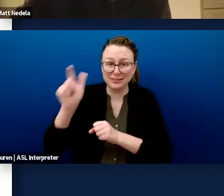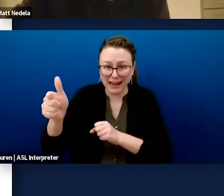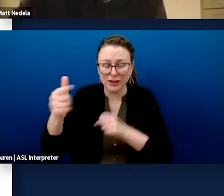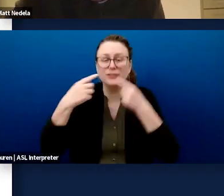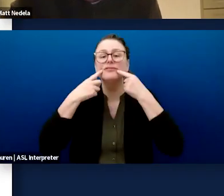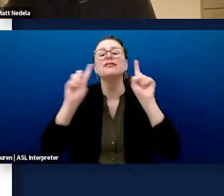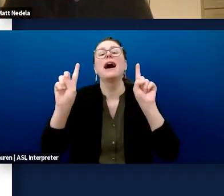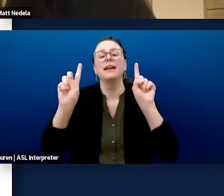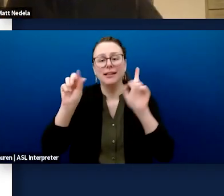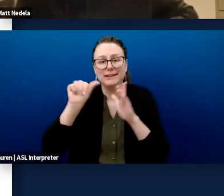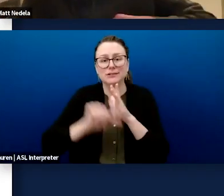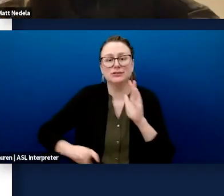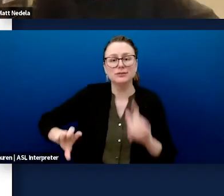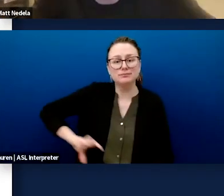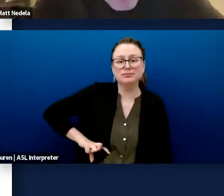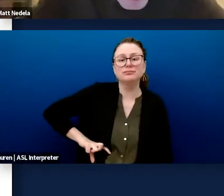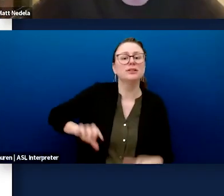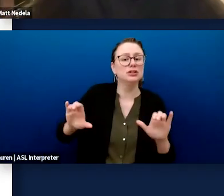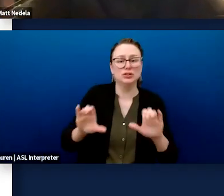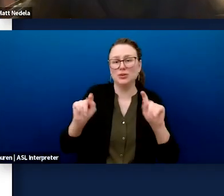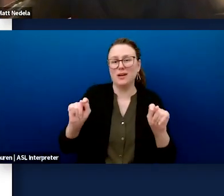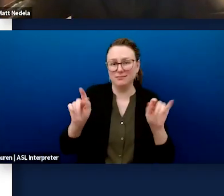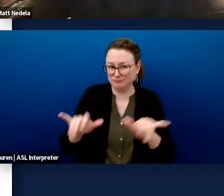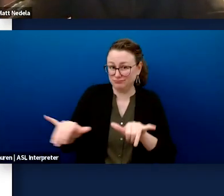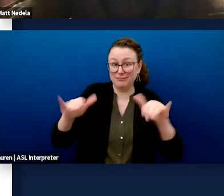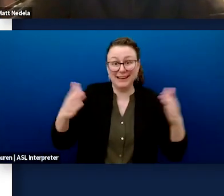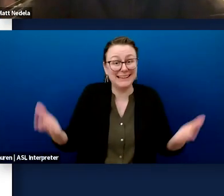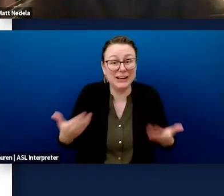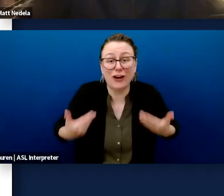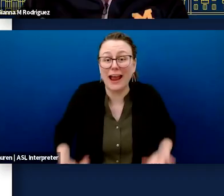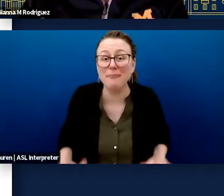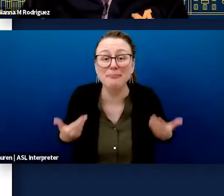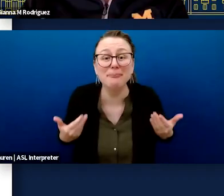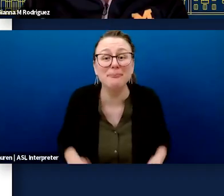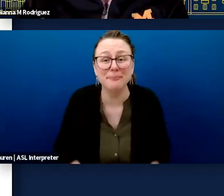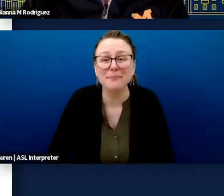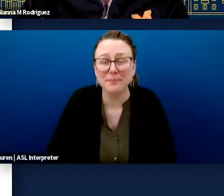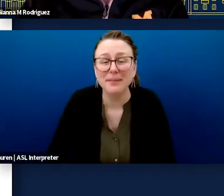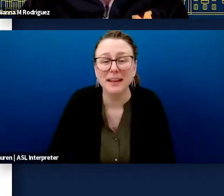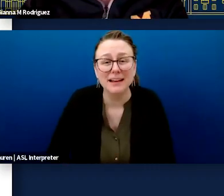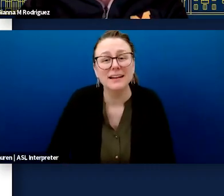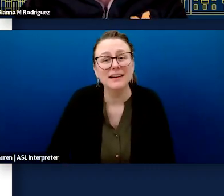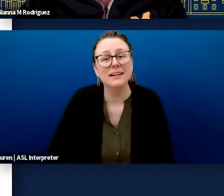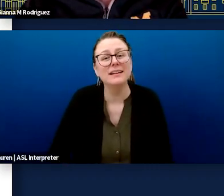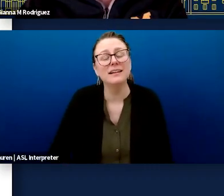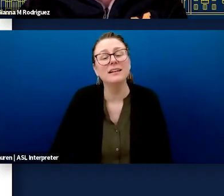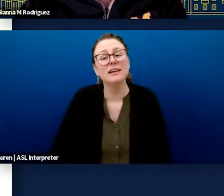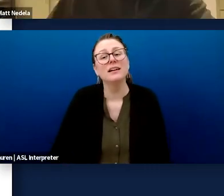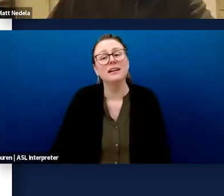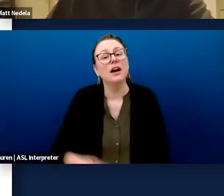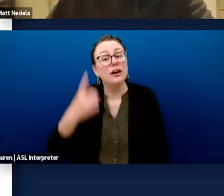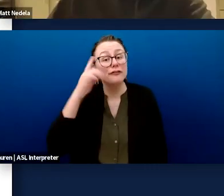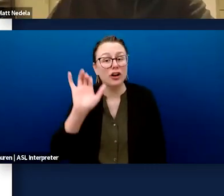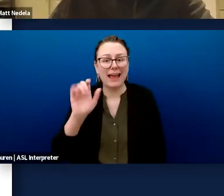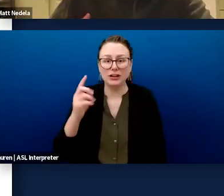it. And so here I am. Yeah, and I think well, as far as wearing